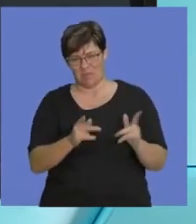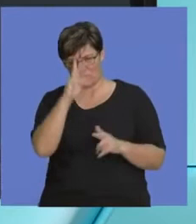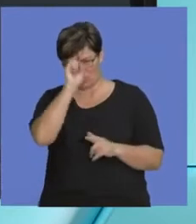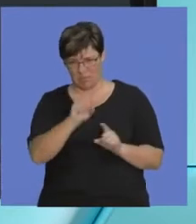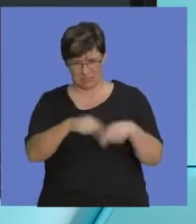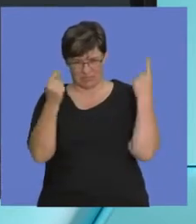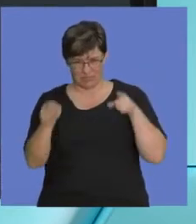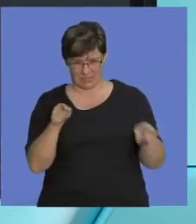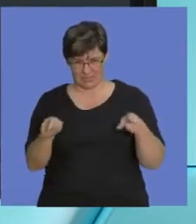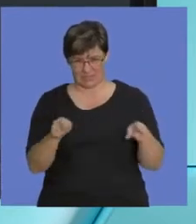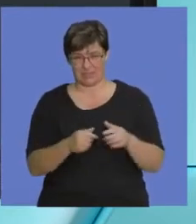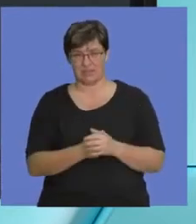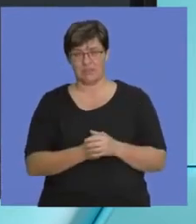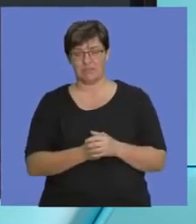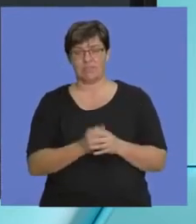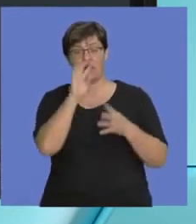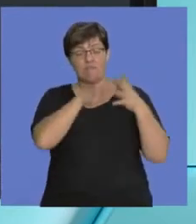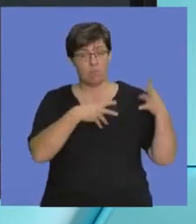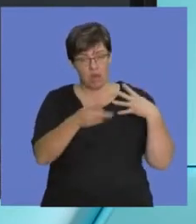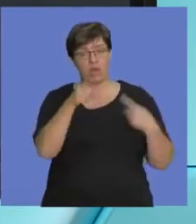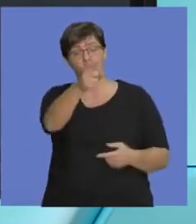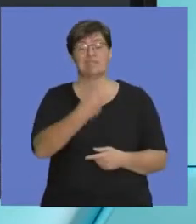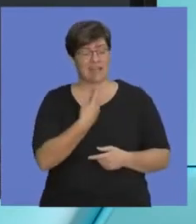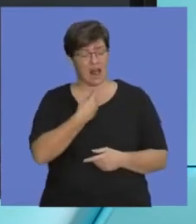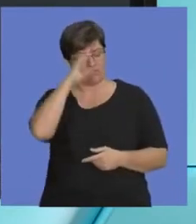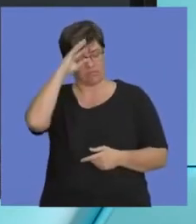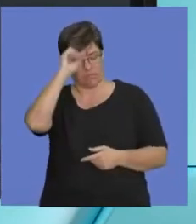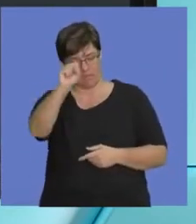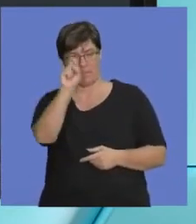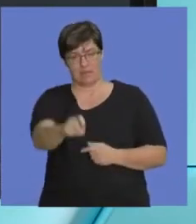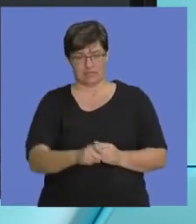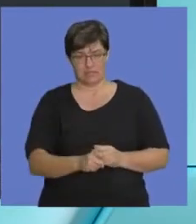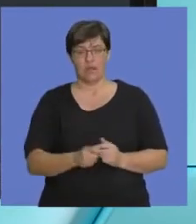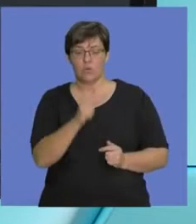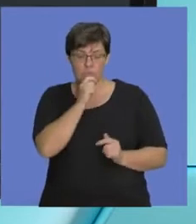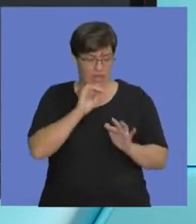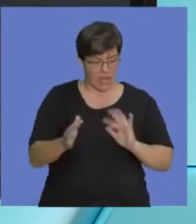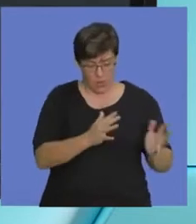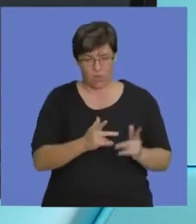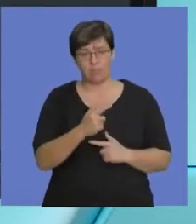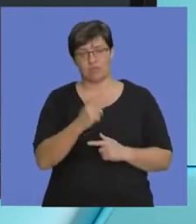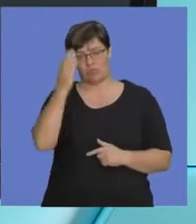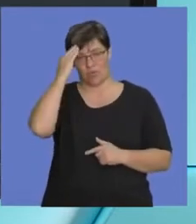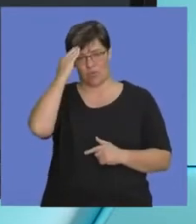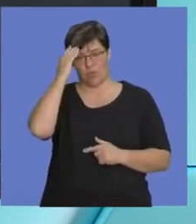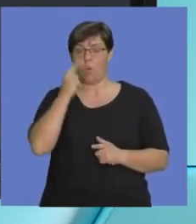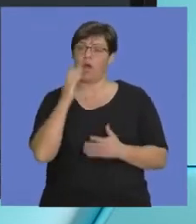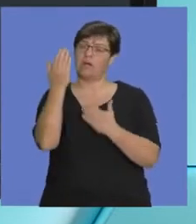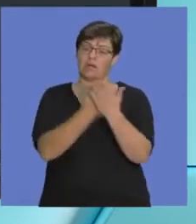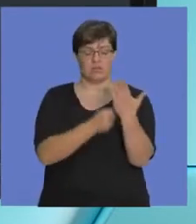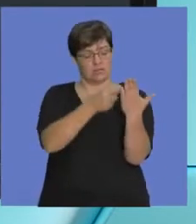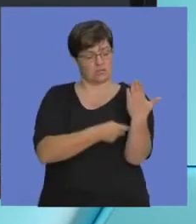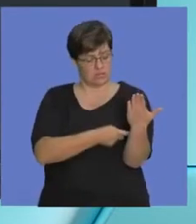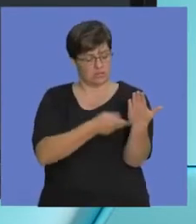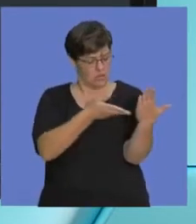So please remember those two. This formula, you will need to memorize it and know how to use it, because it's not going to be part